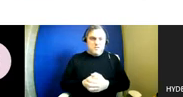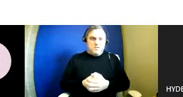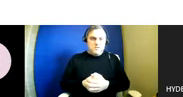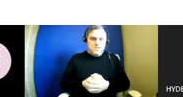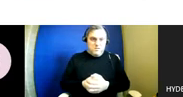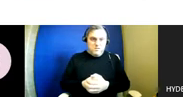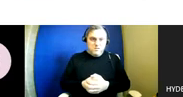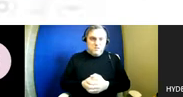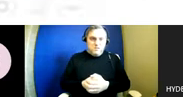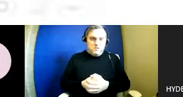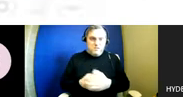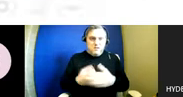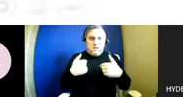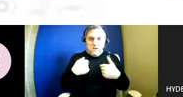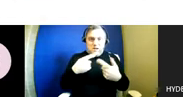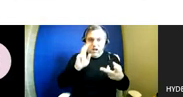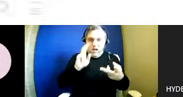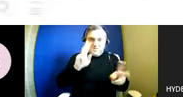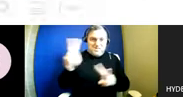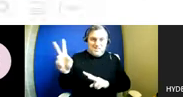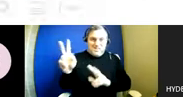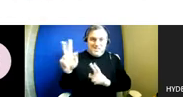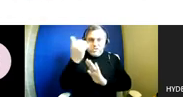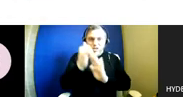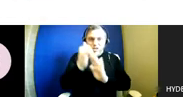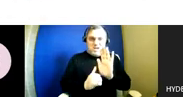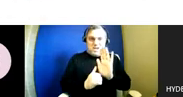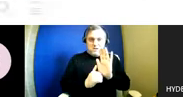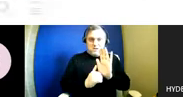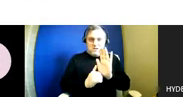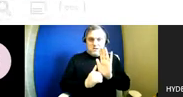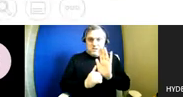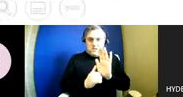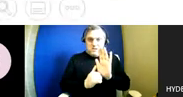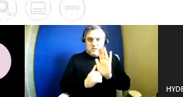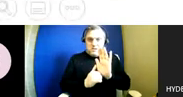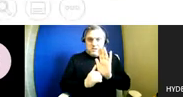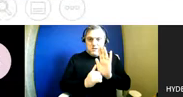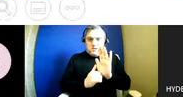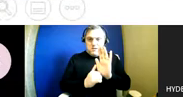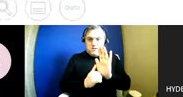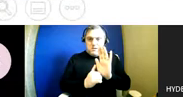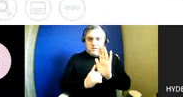I'm on the agenda. Can you not see the agenda? Agenda's just appeared. Thank you.